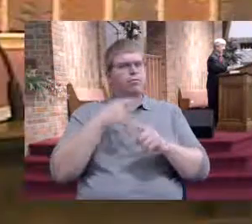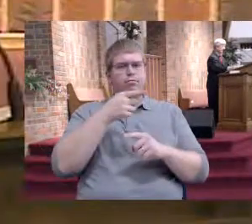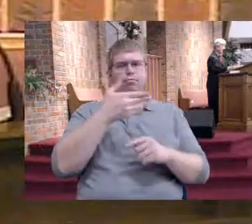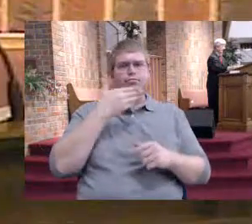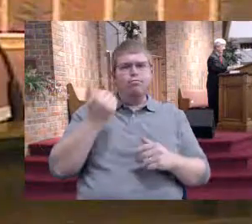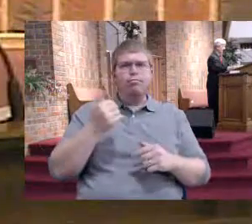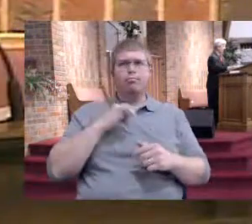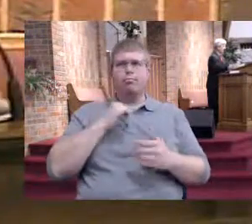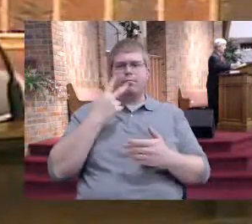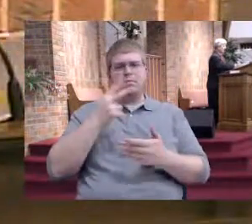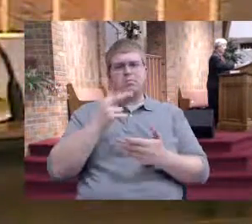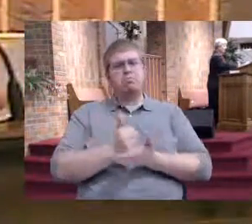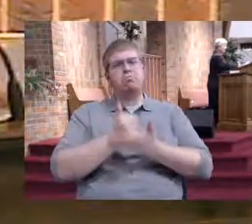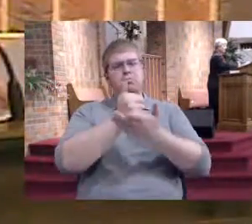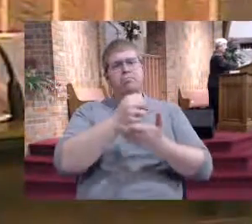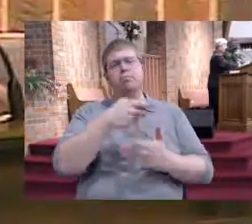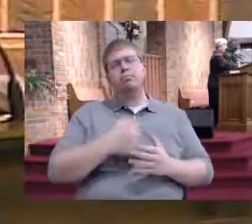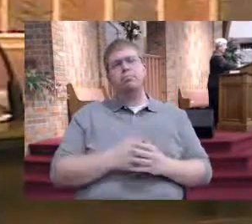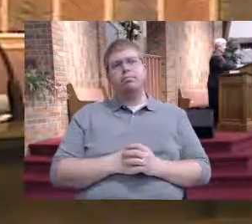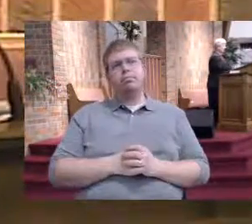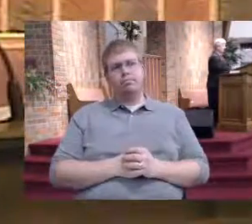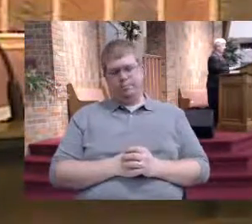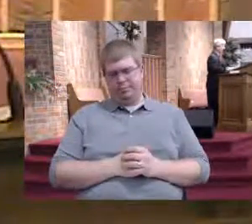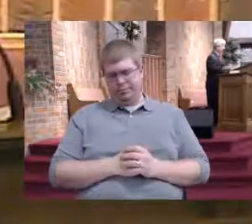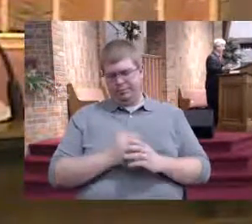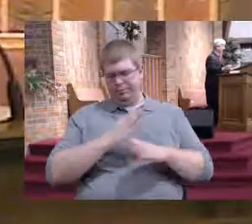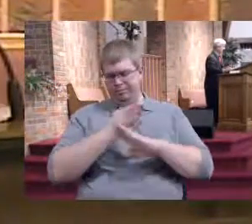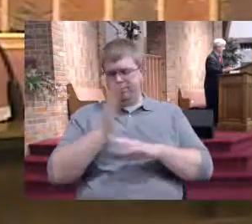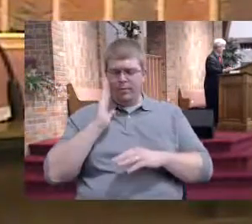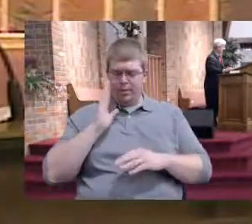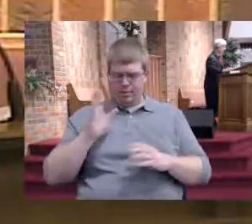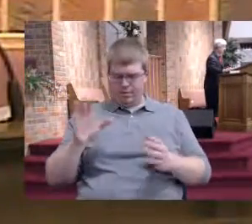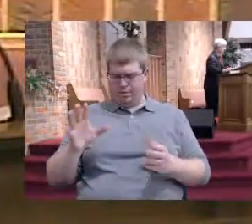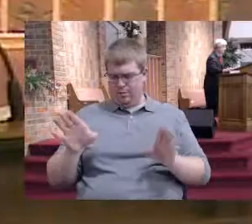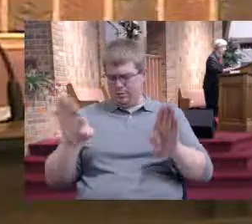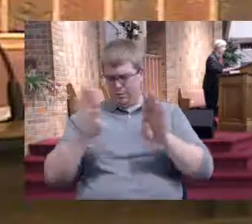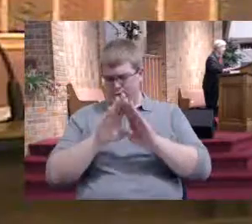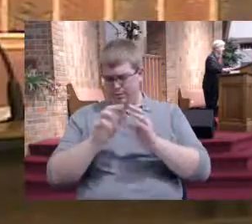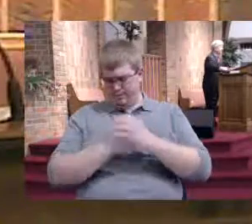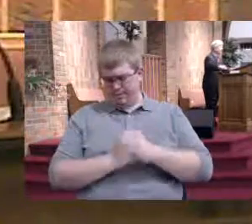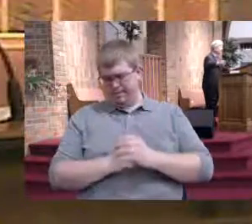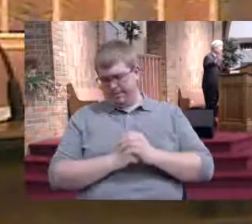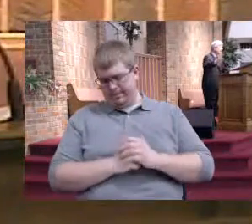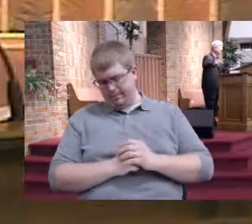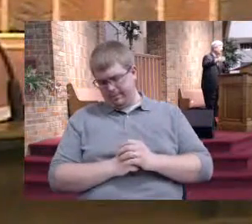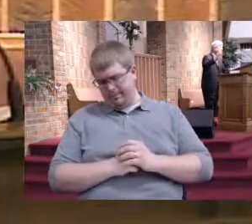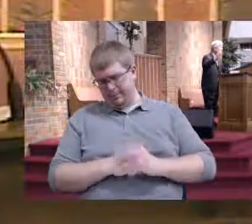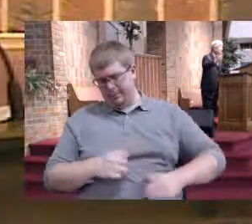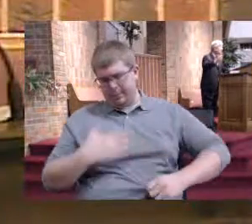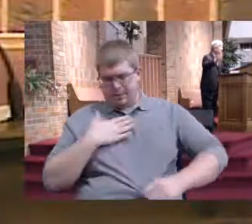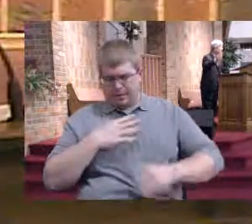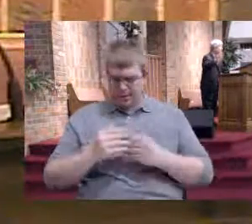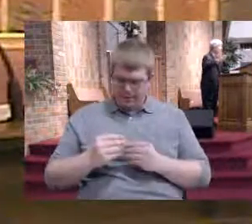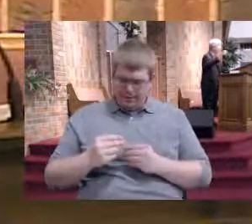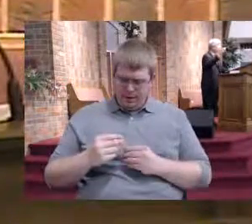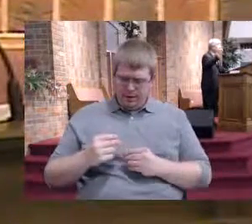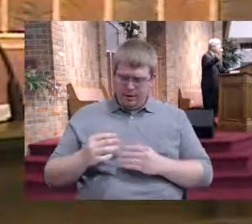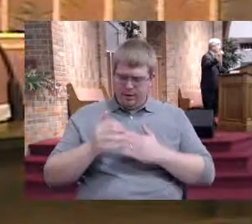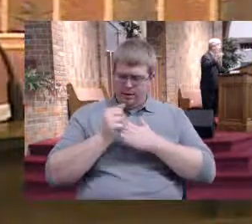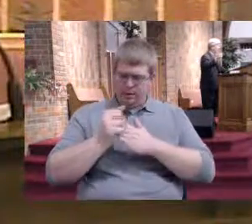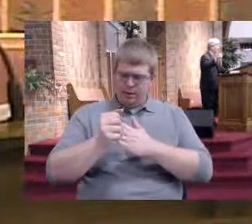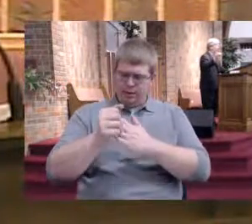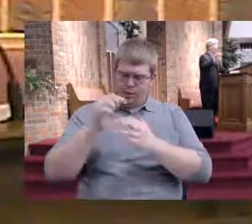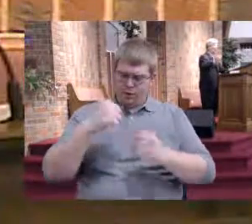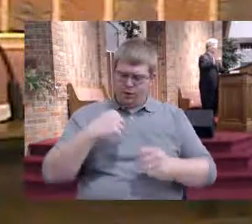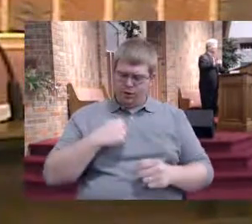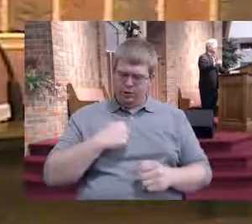out. 387, we'll have our closing prayer after this. Lead me to